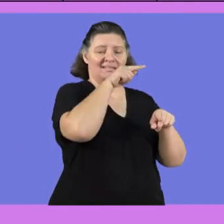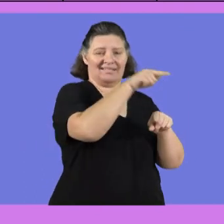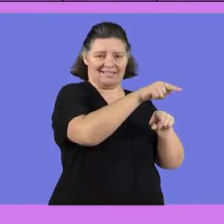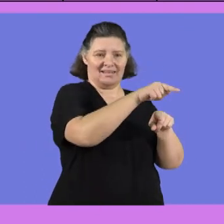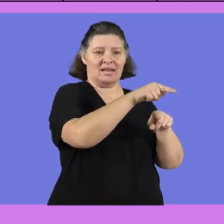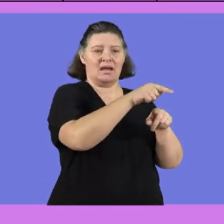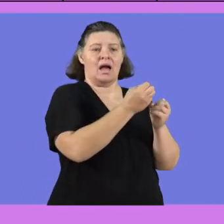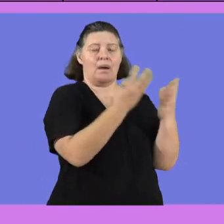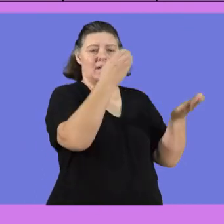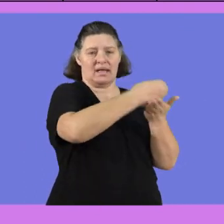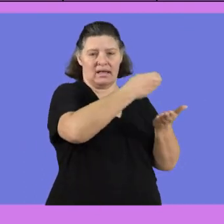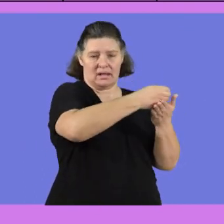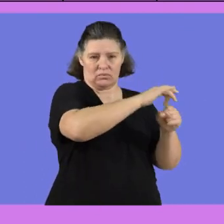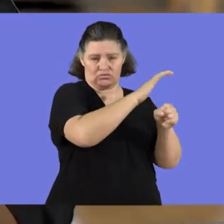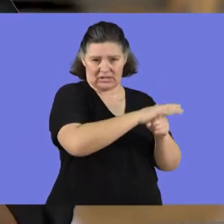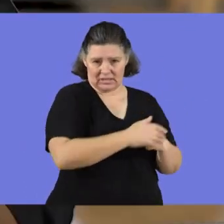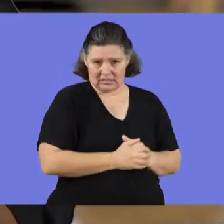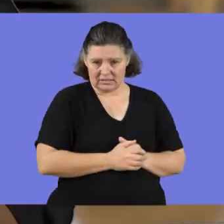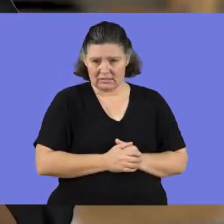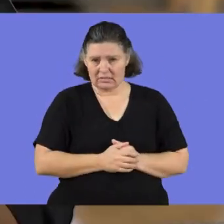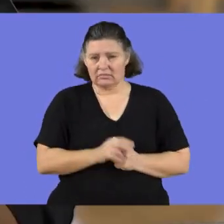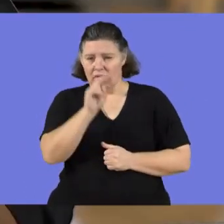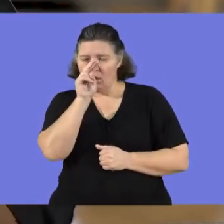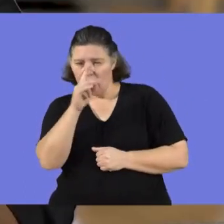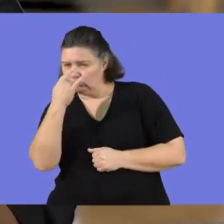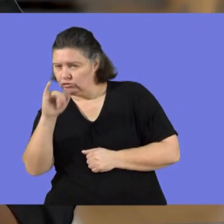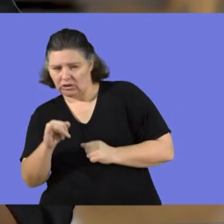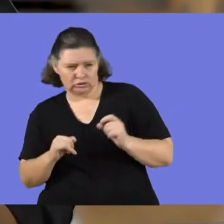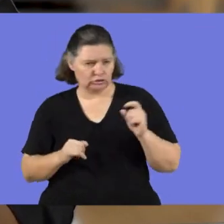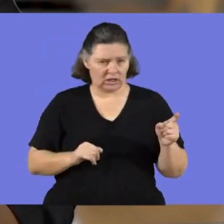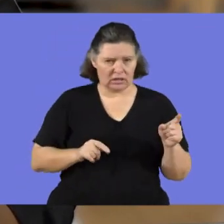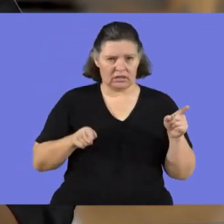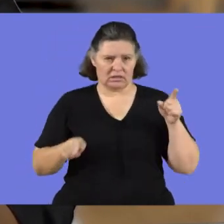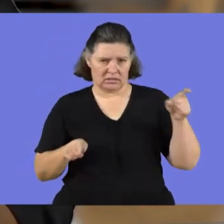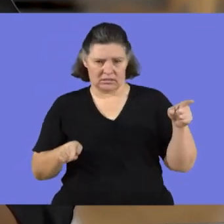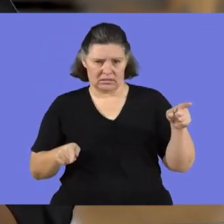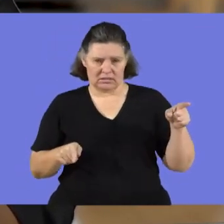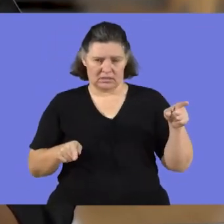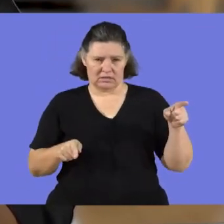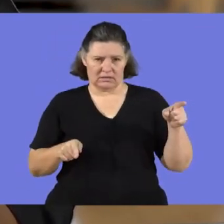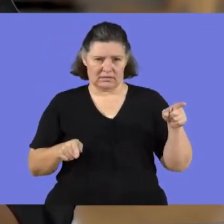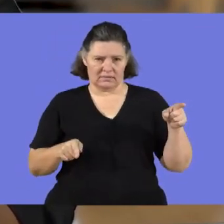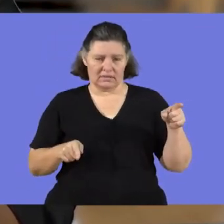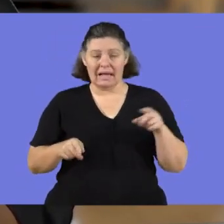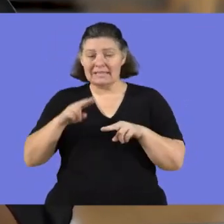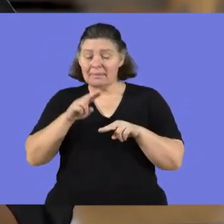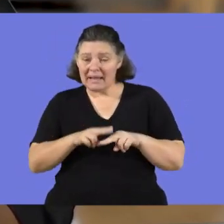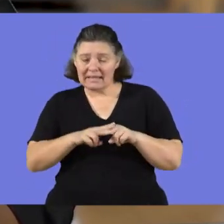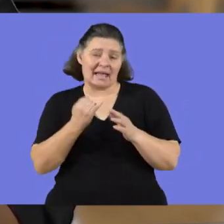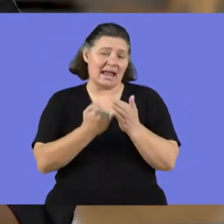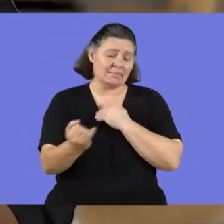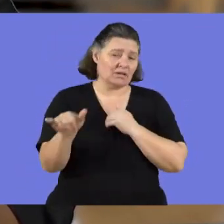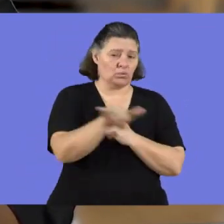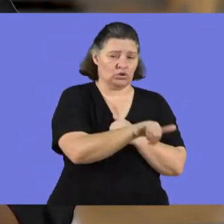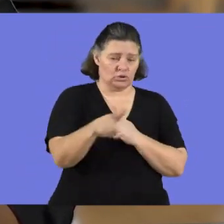the variable. That's where now we need to look thoroughly and check which one is the dependent, which one